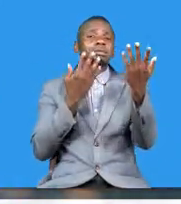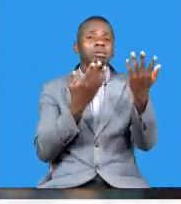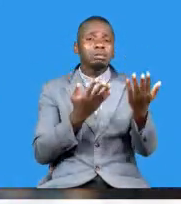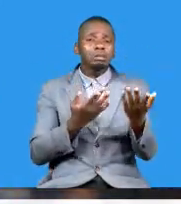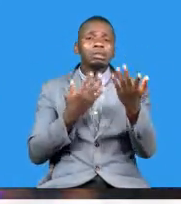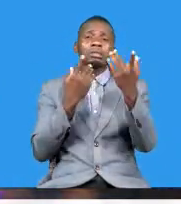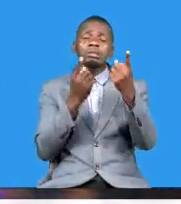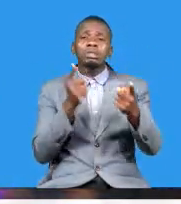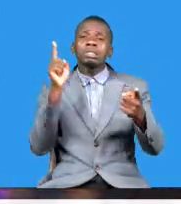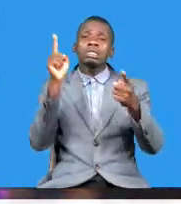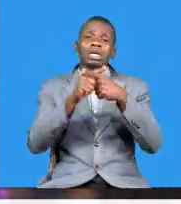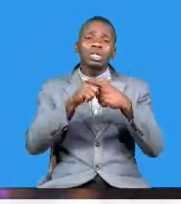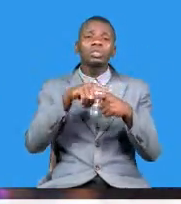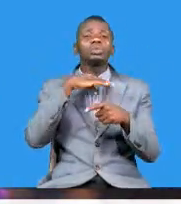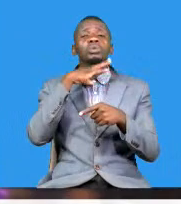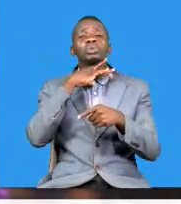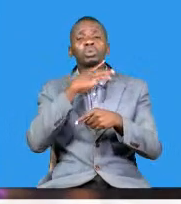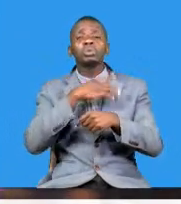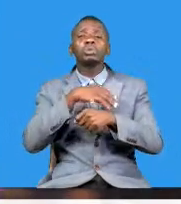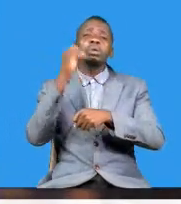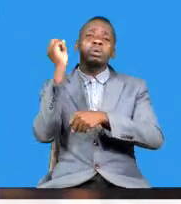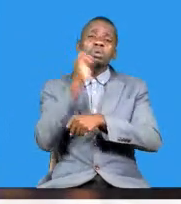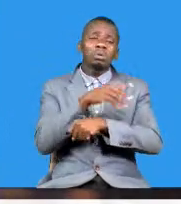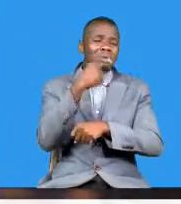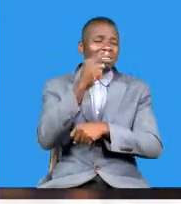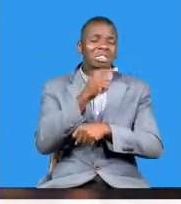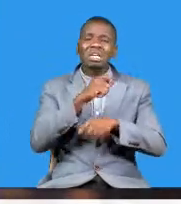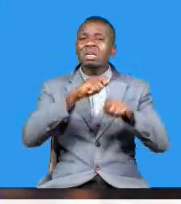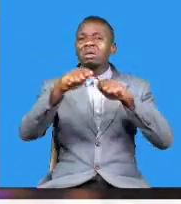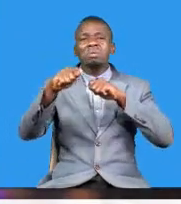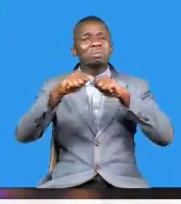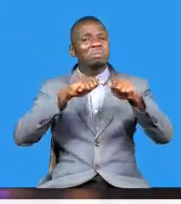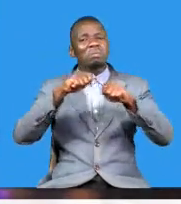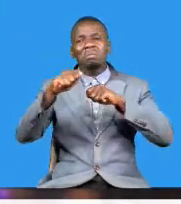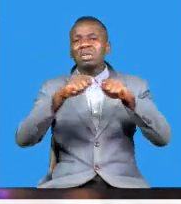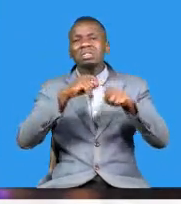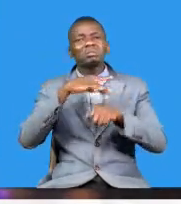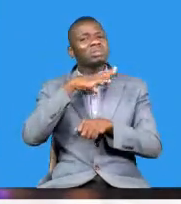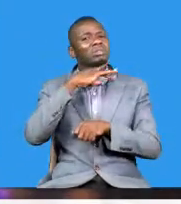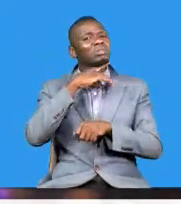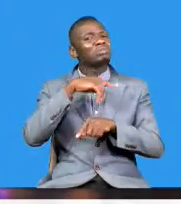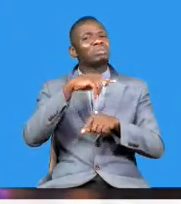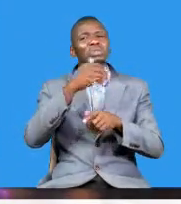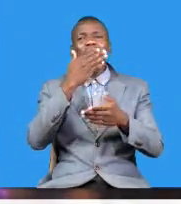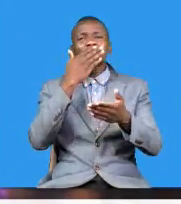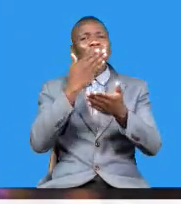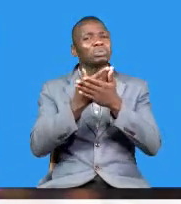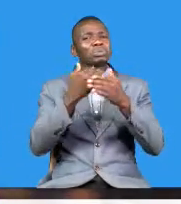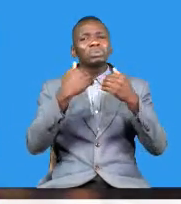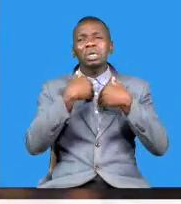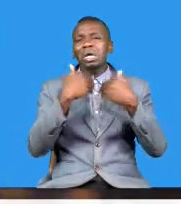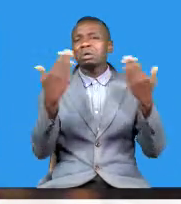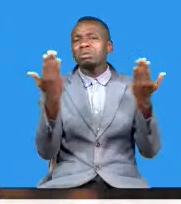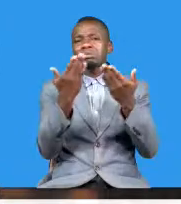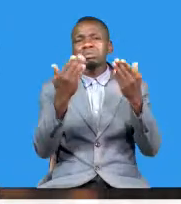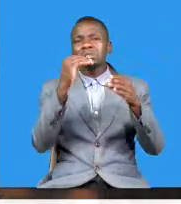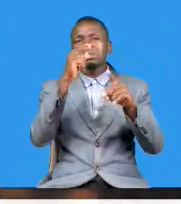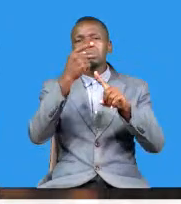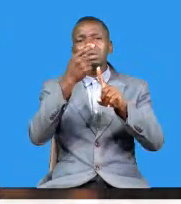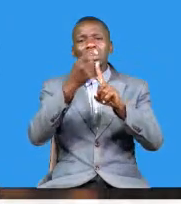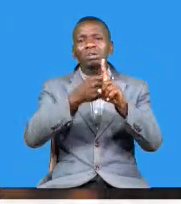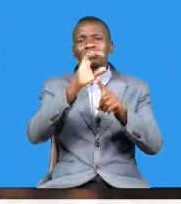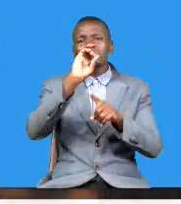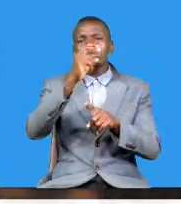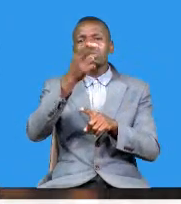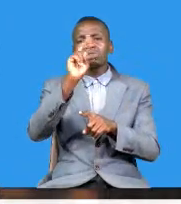their trucks have bemoaned poor garbage management at Lusaka's Chunga dump site. The drivers have told